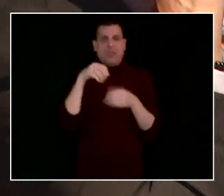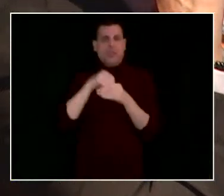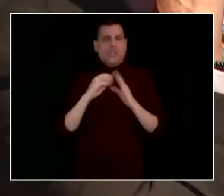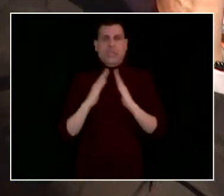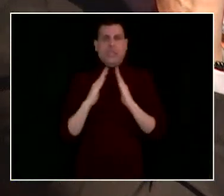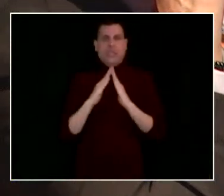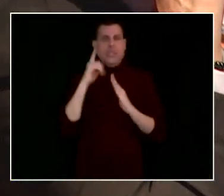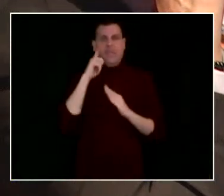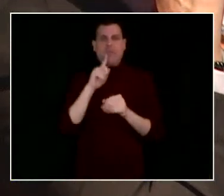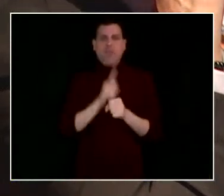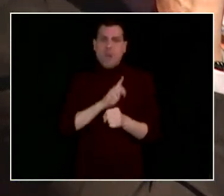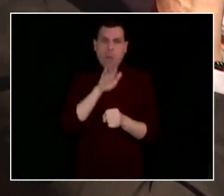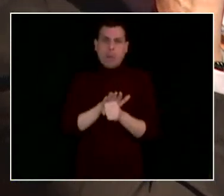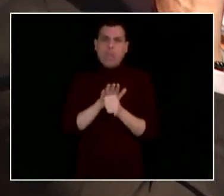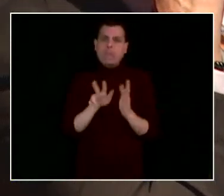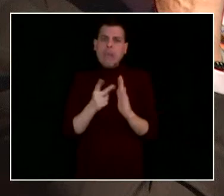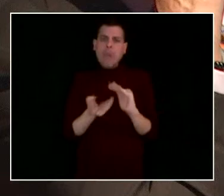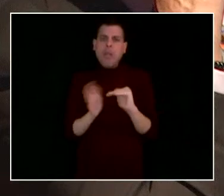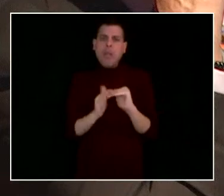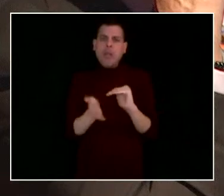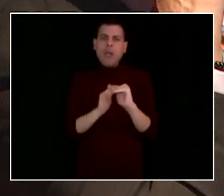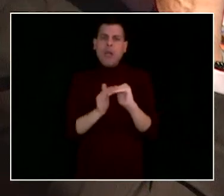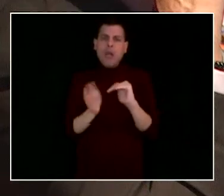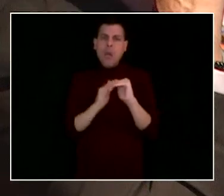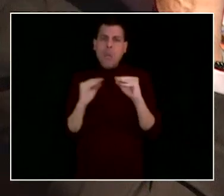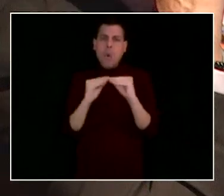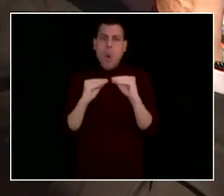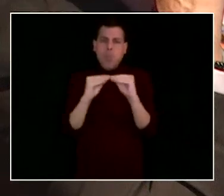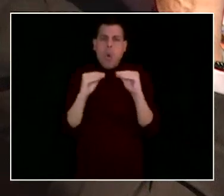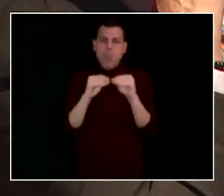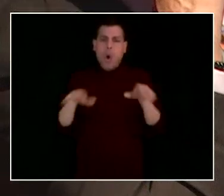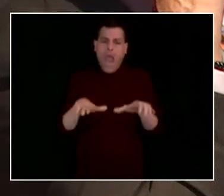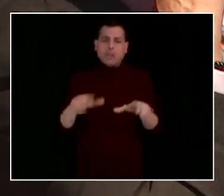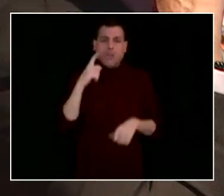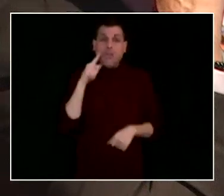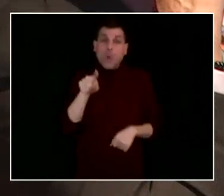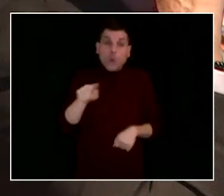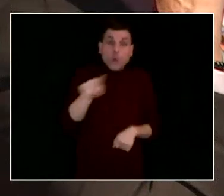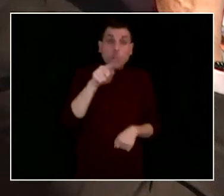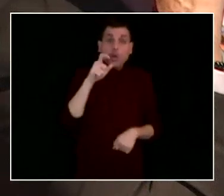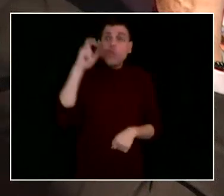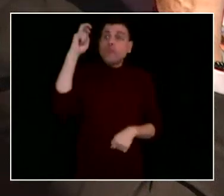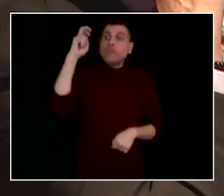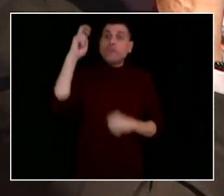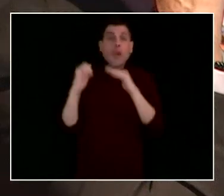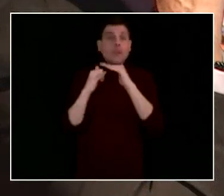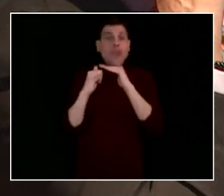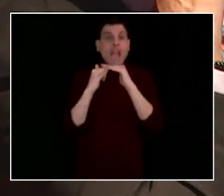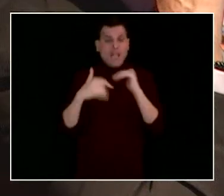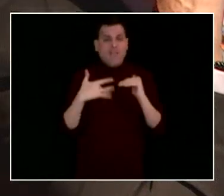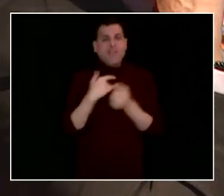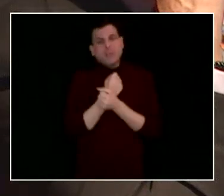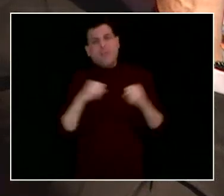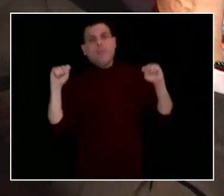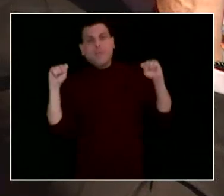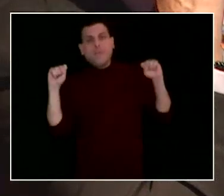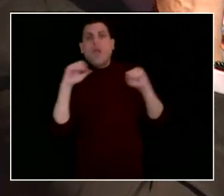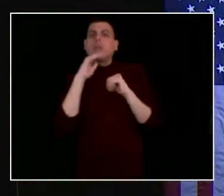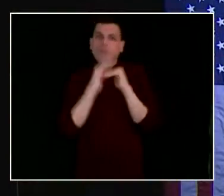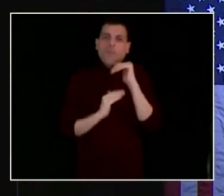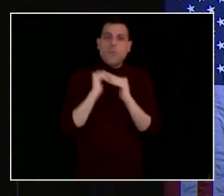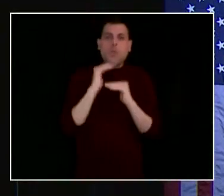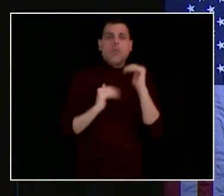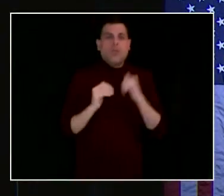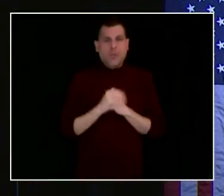to keep riders safe and help ensure more New Yorkers feel comfortable riding our subway. We're starting by